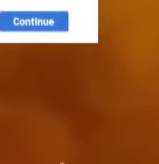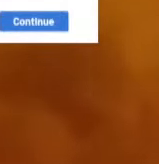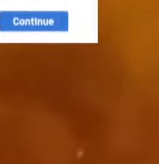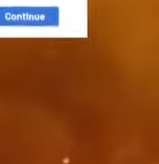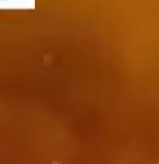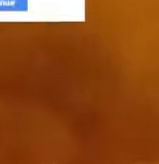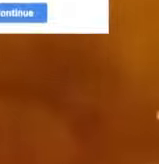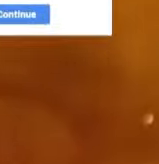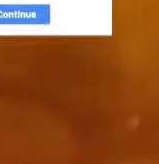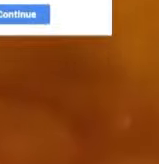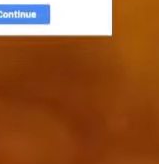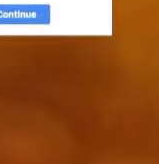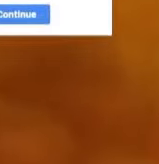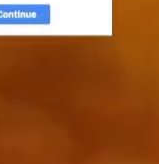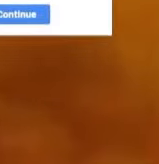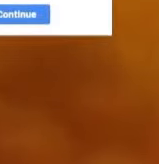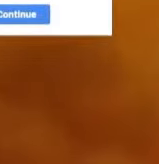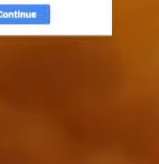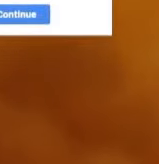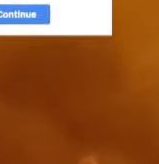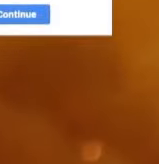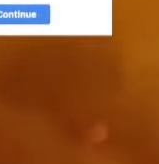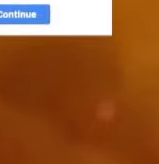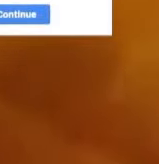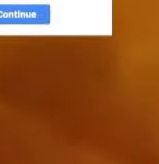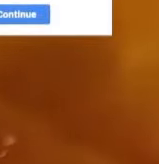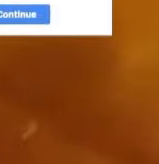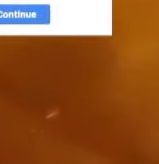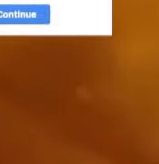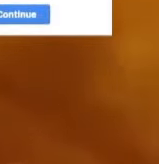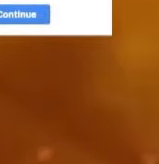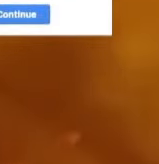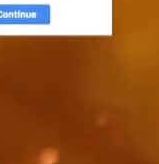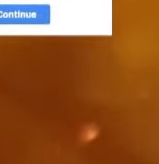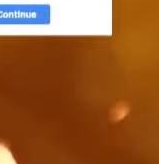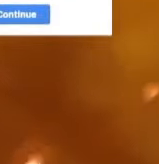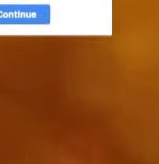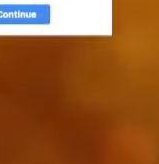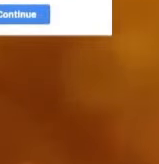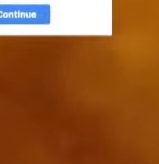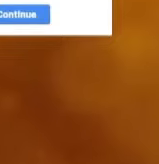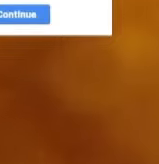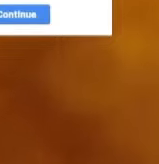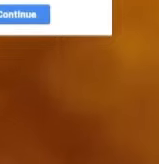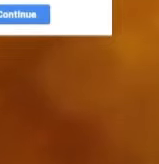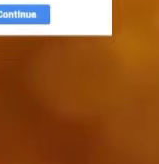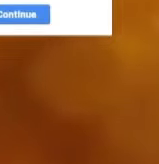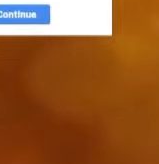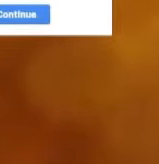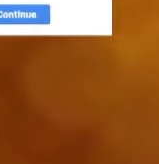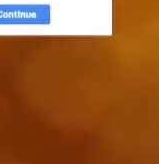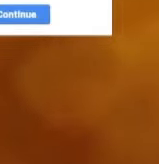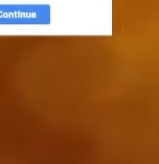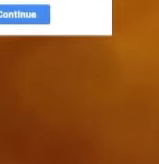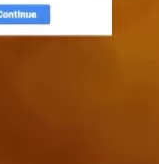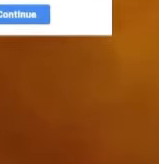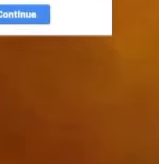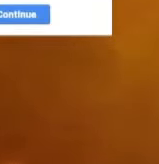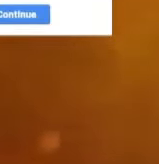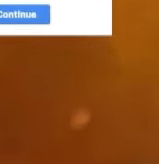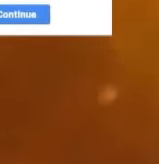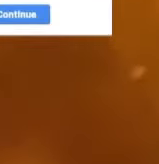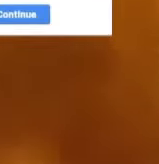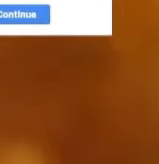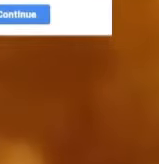premium items. For the ticket options for each leg, you may choose between General Admission or VIP, which includes 1 premium item.